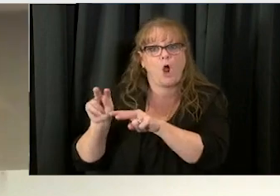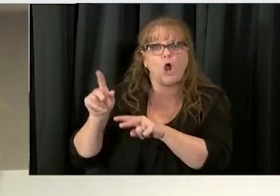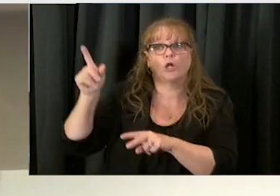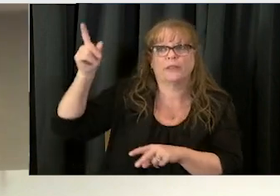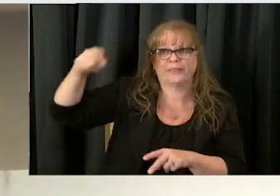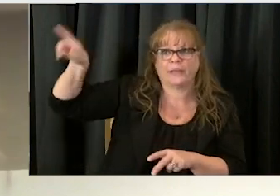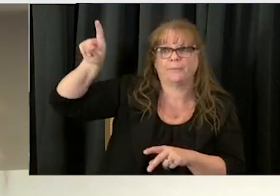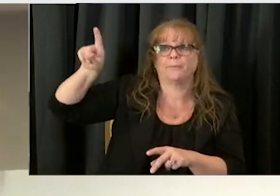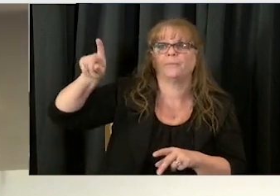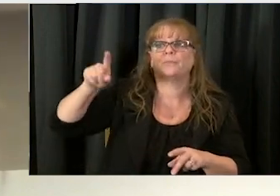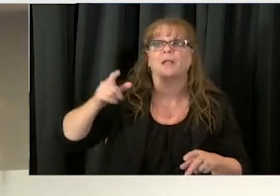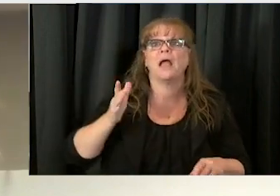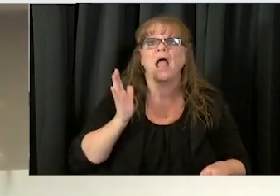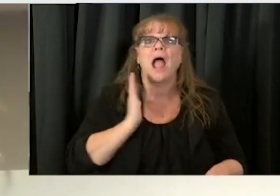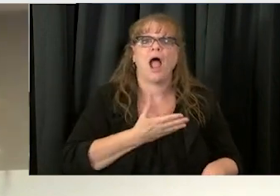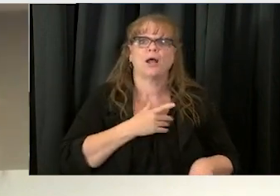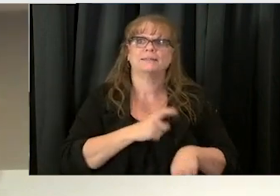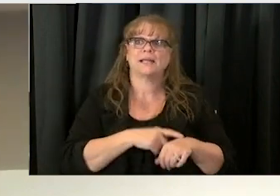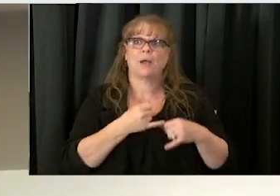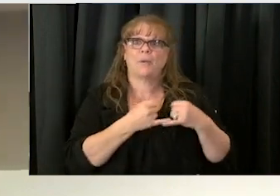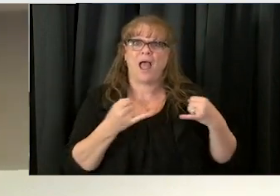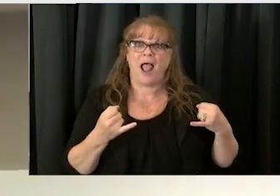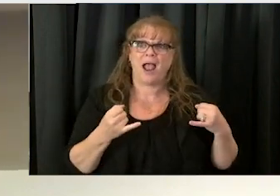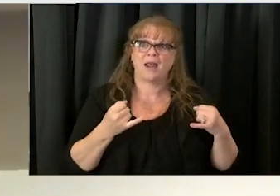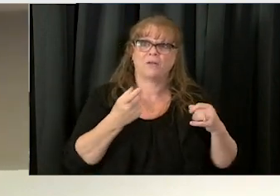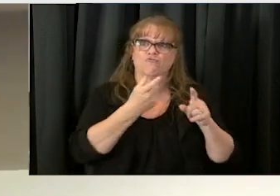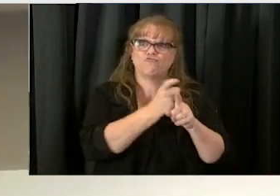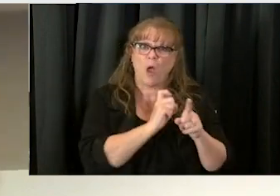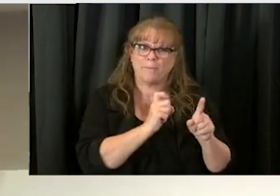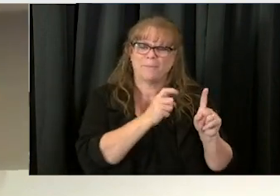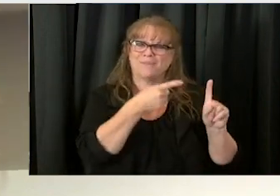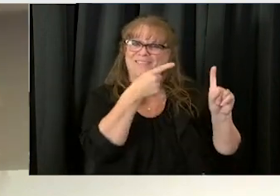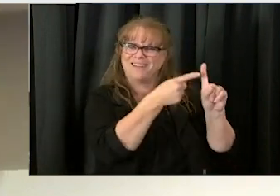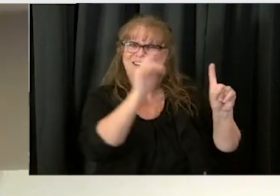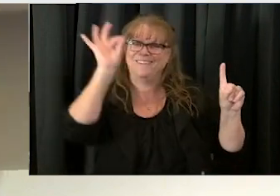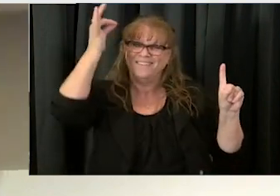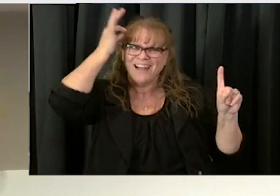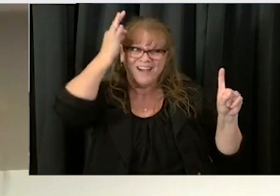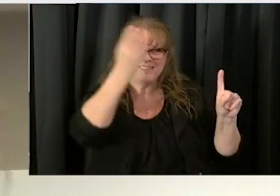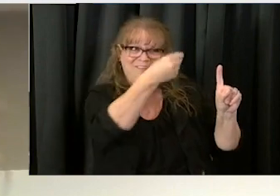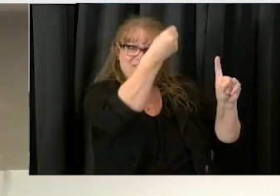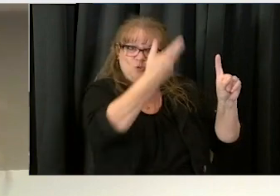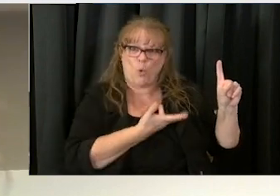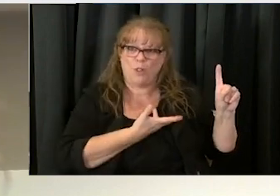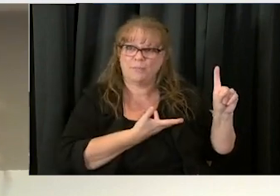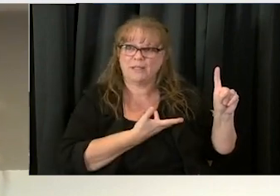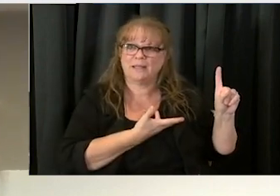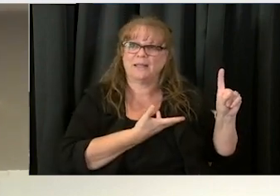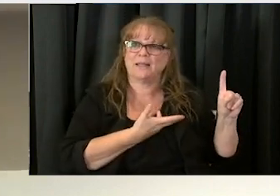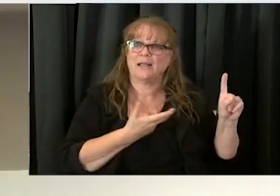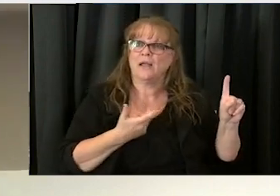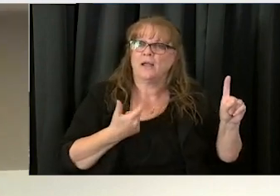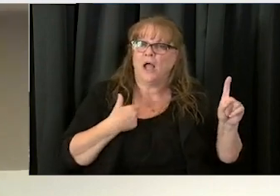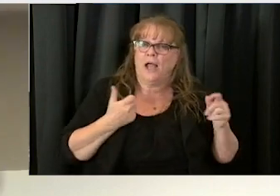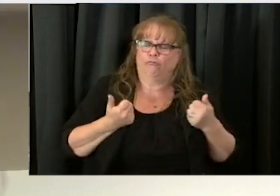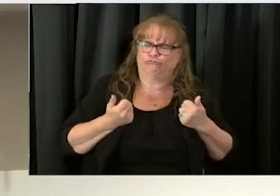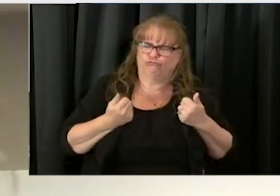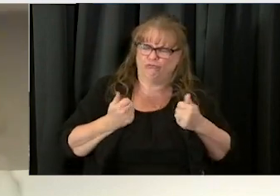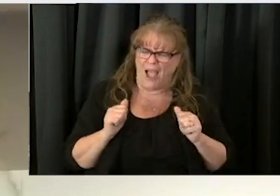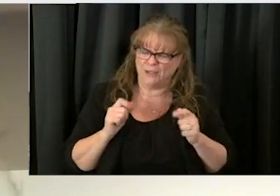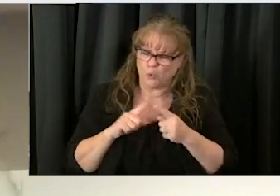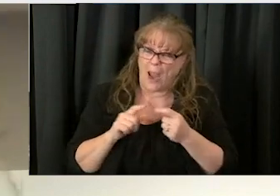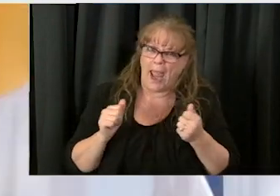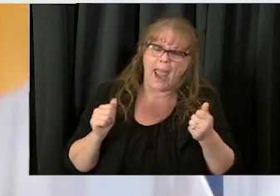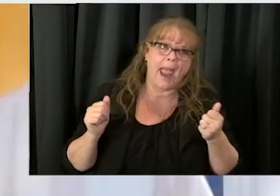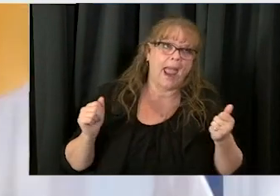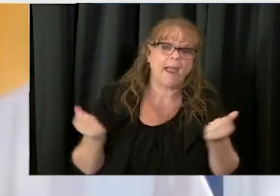and we will continue to do everything in our power to help move that process along as quickly as possible. And I would just say it is frustrating